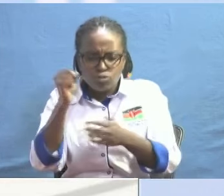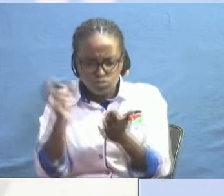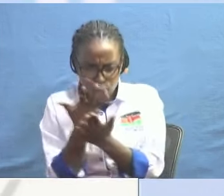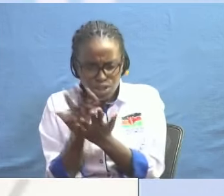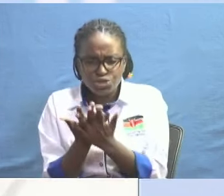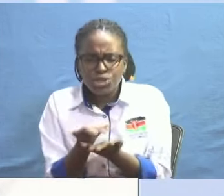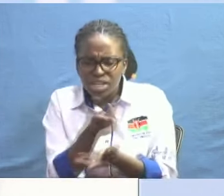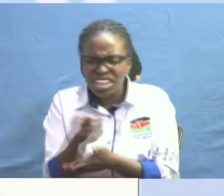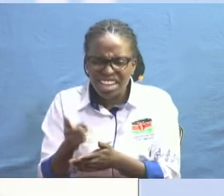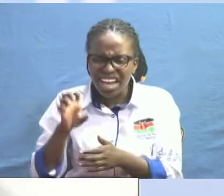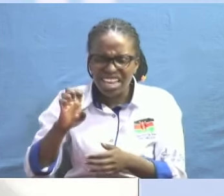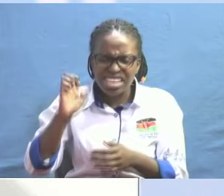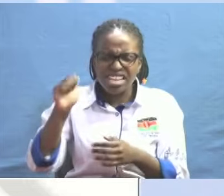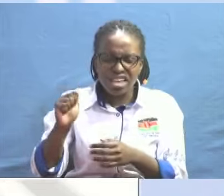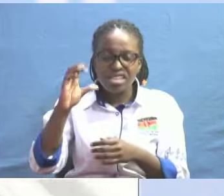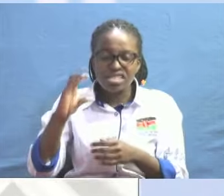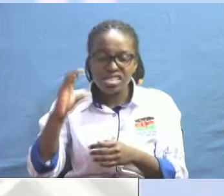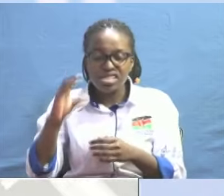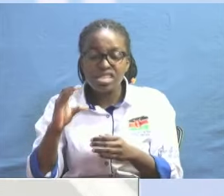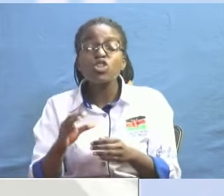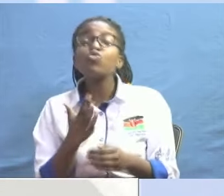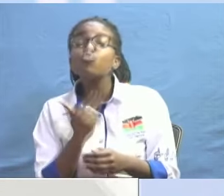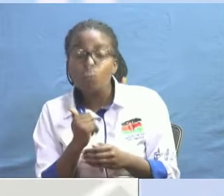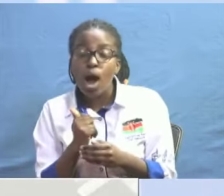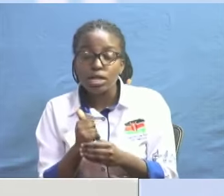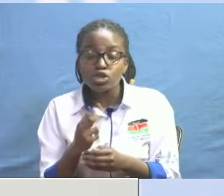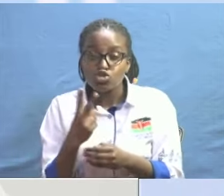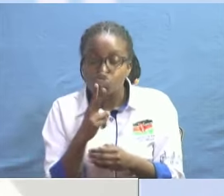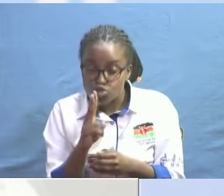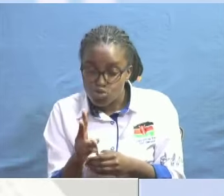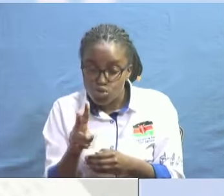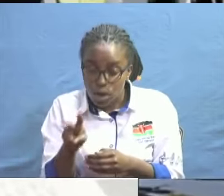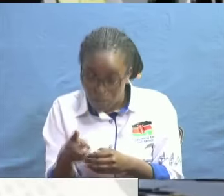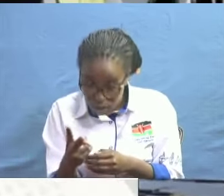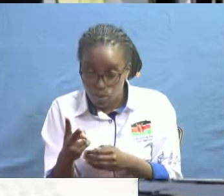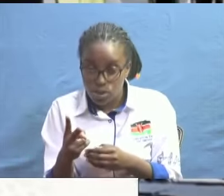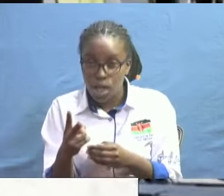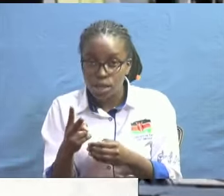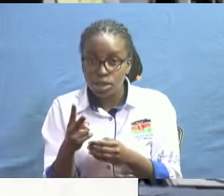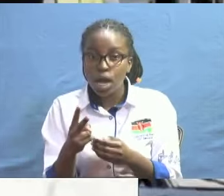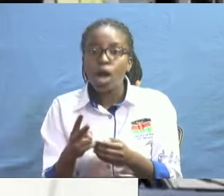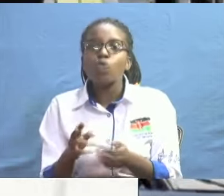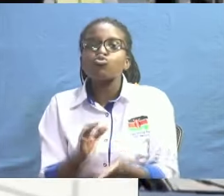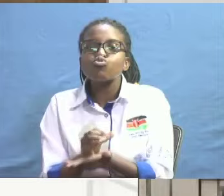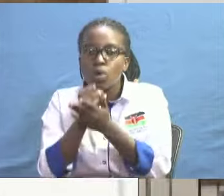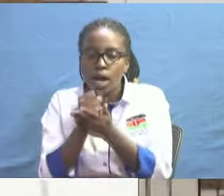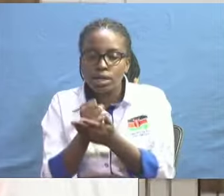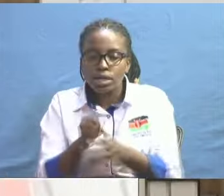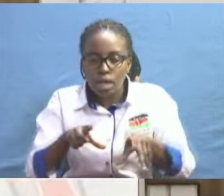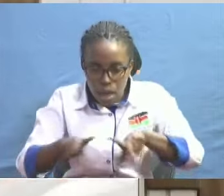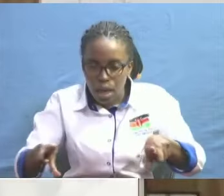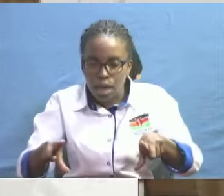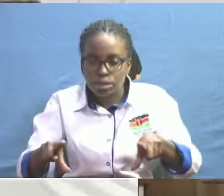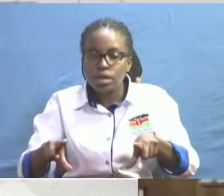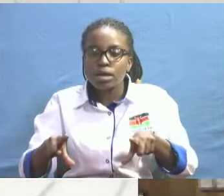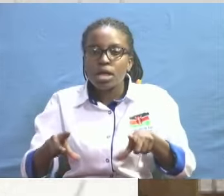Anti-Corruption EACC for allegedly demanding a 200,000 shillings bribe to facilitate land transaction.